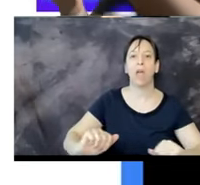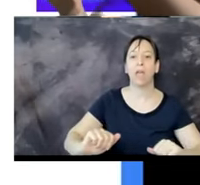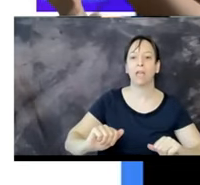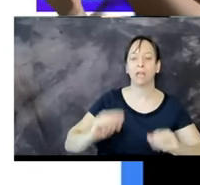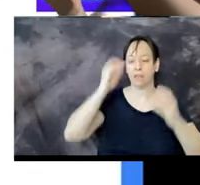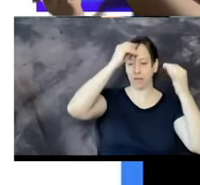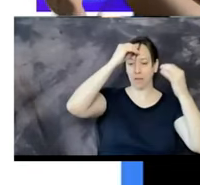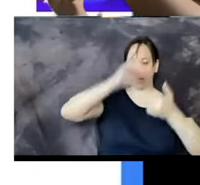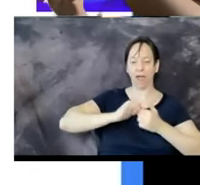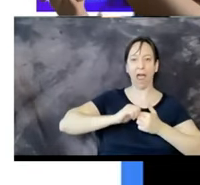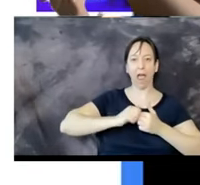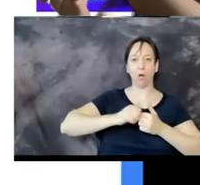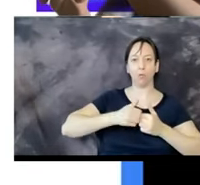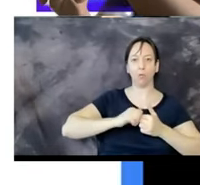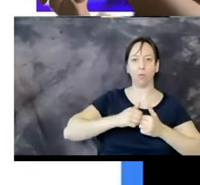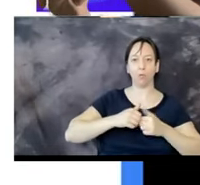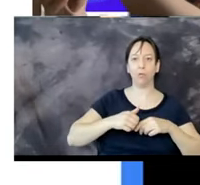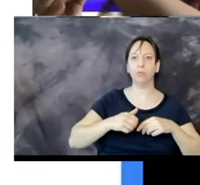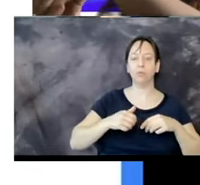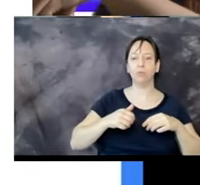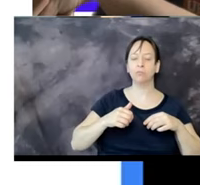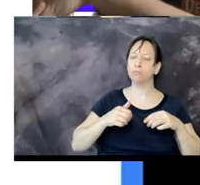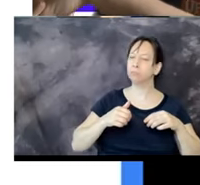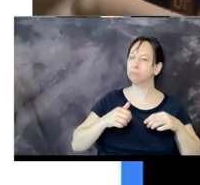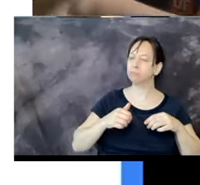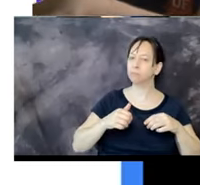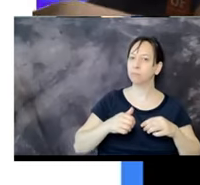are potential solutions to the issues that we're talking about.